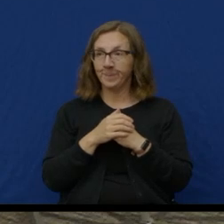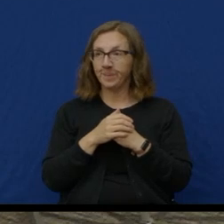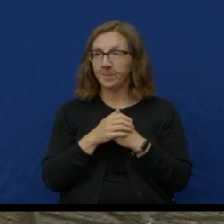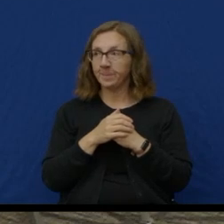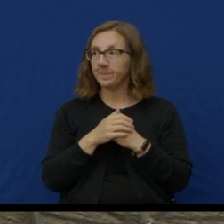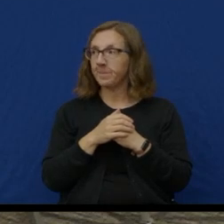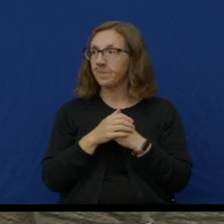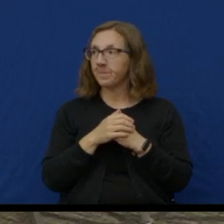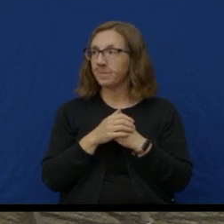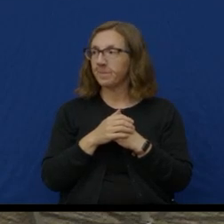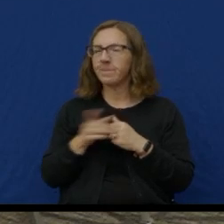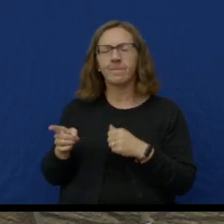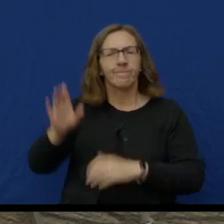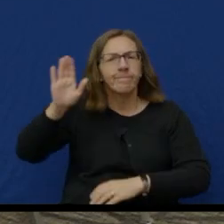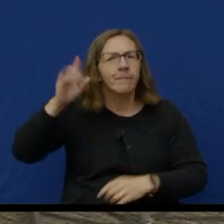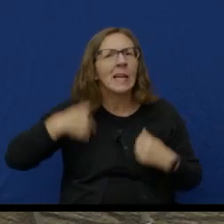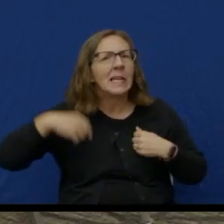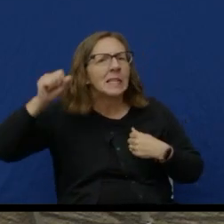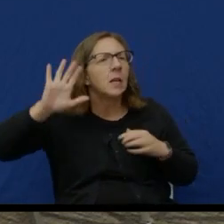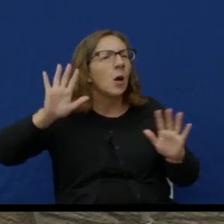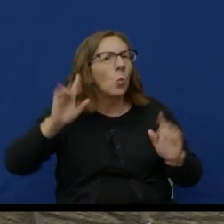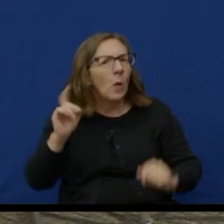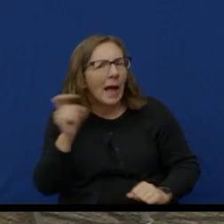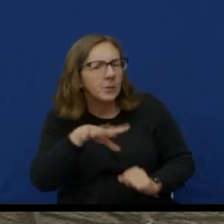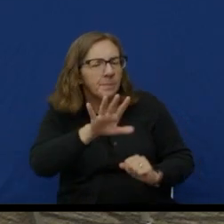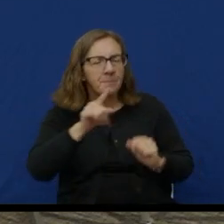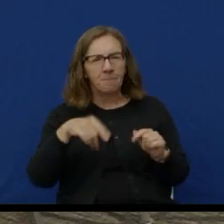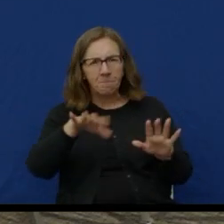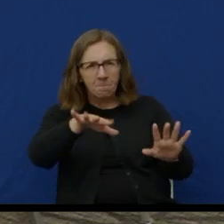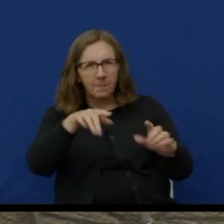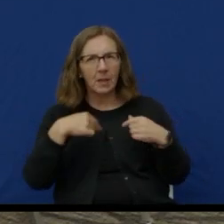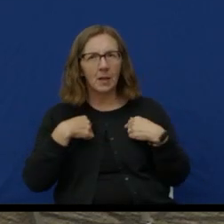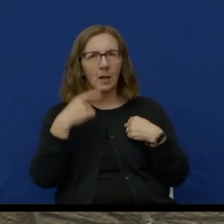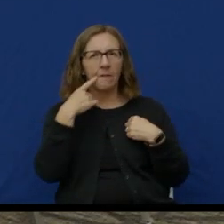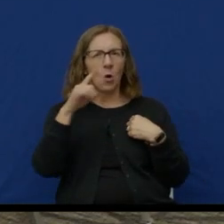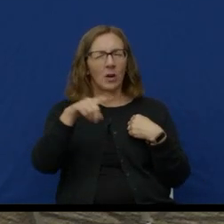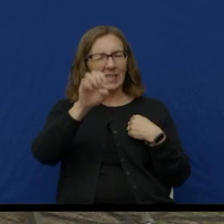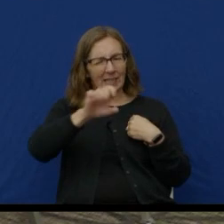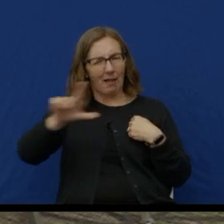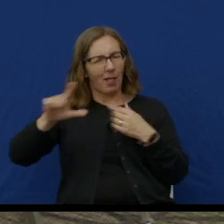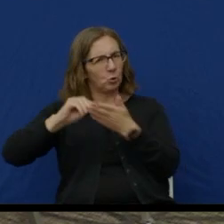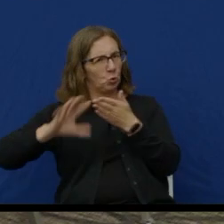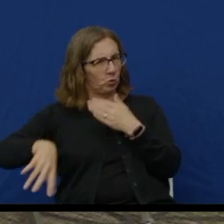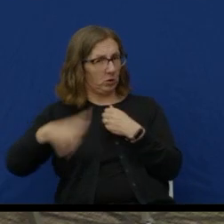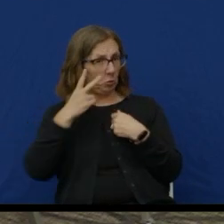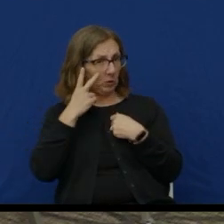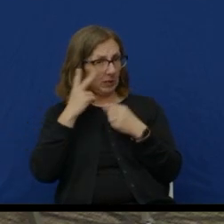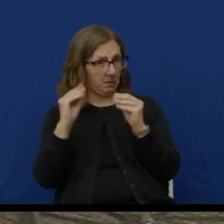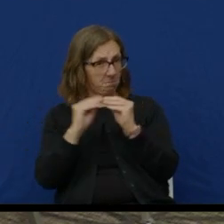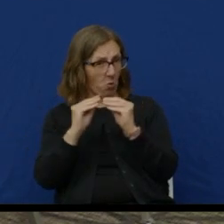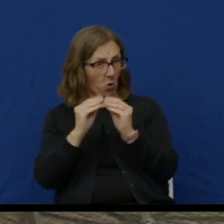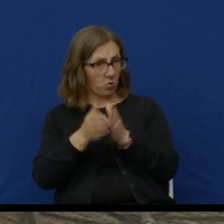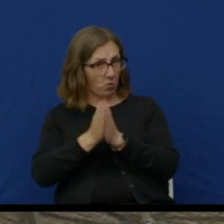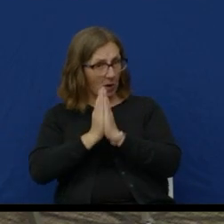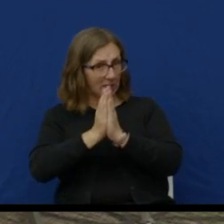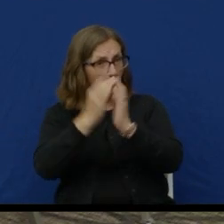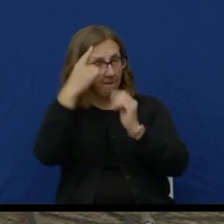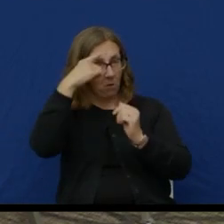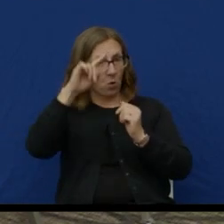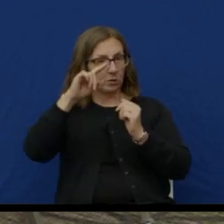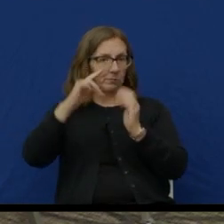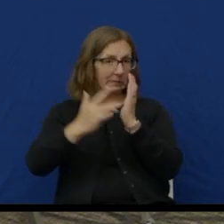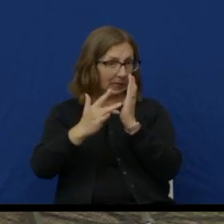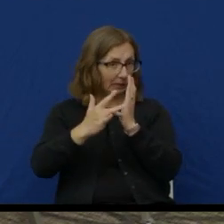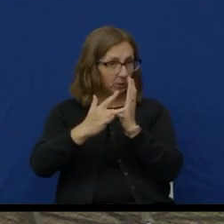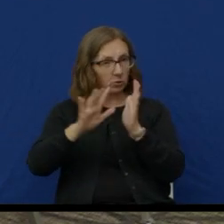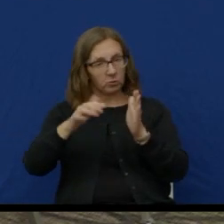Yes. Mrs. Powell. So I'm kind of curious, as far as supporting ELL students, are you seeing more and more requests from districts for